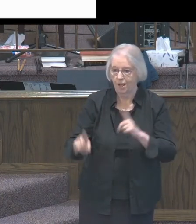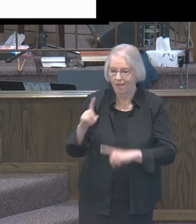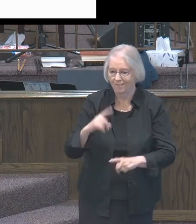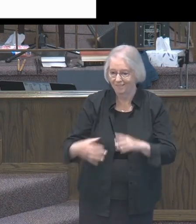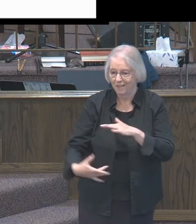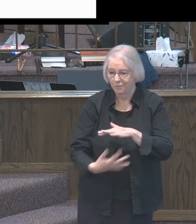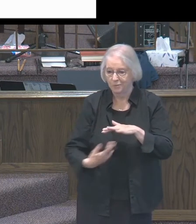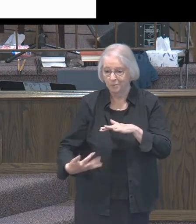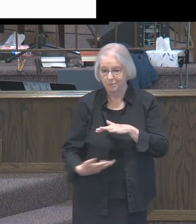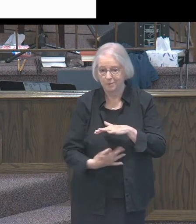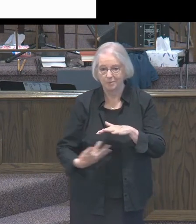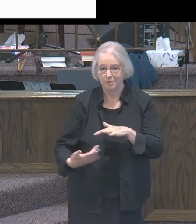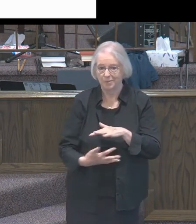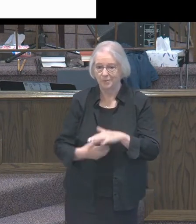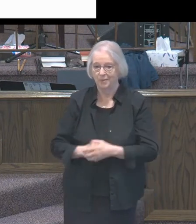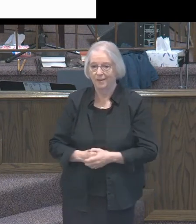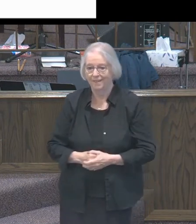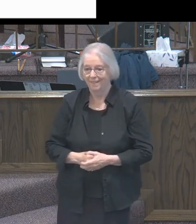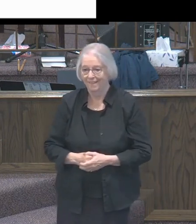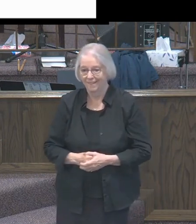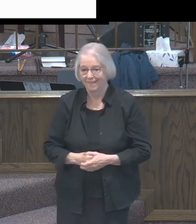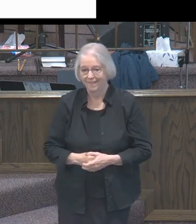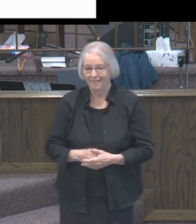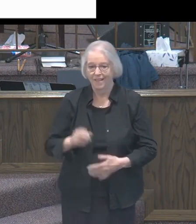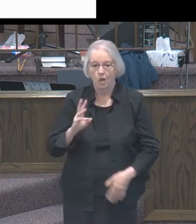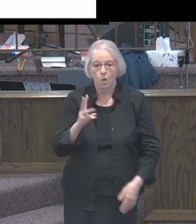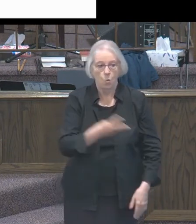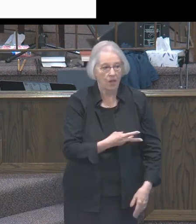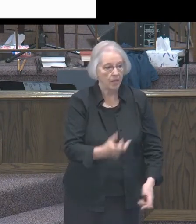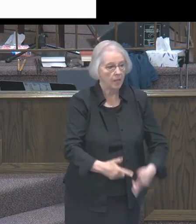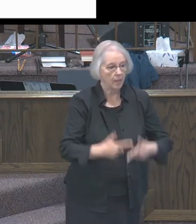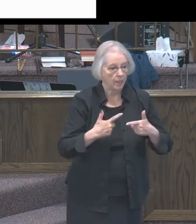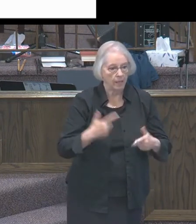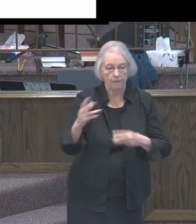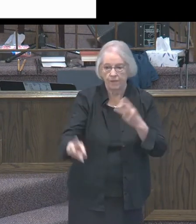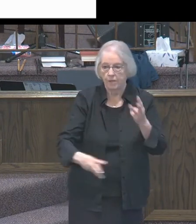We live in an angry world right now, in a world full of anger.